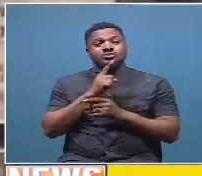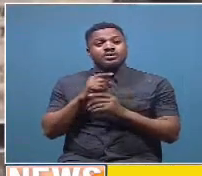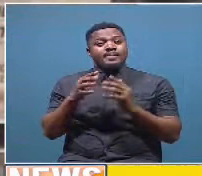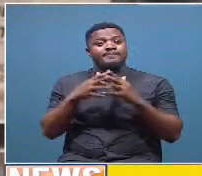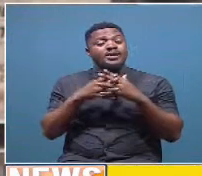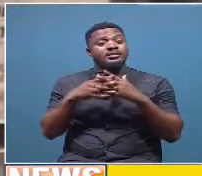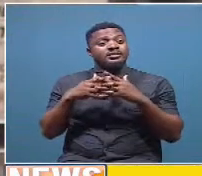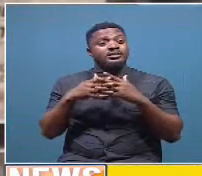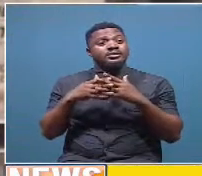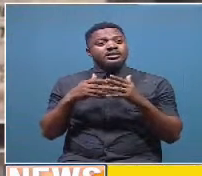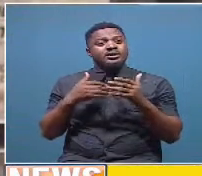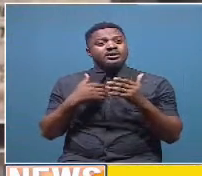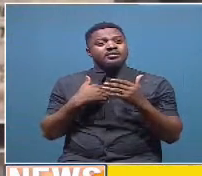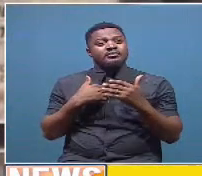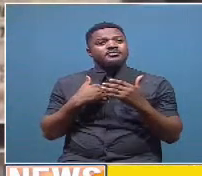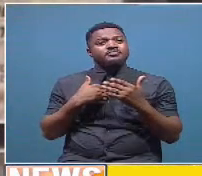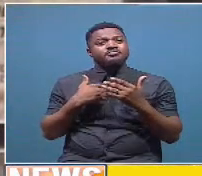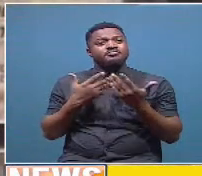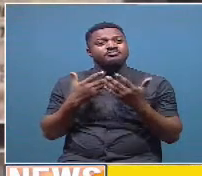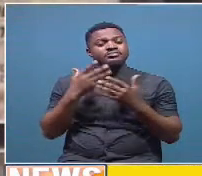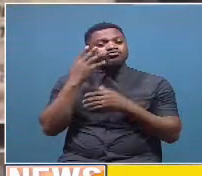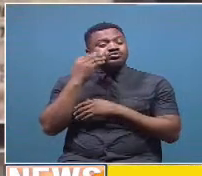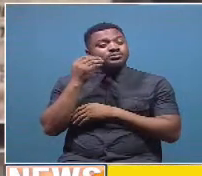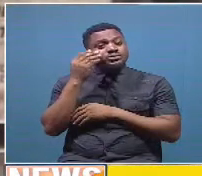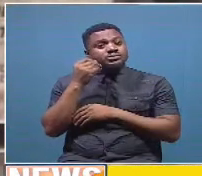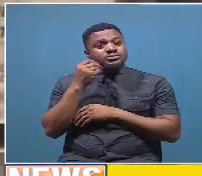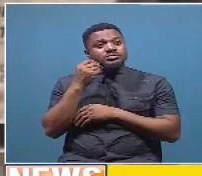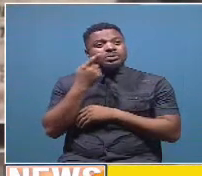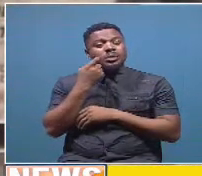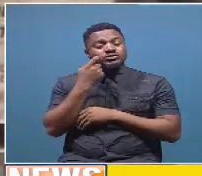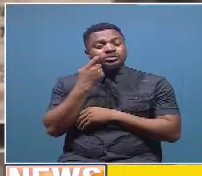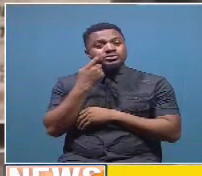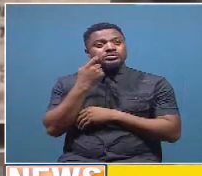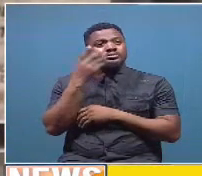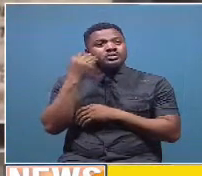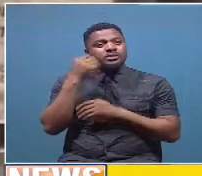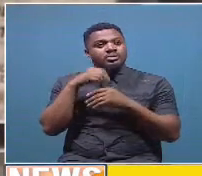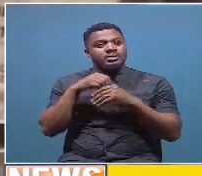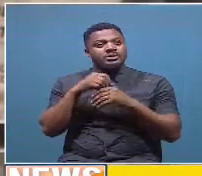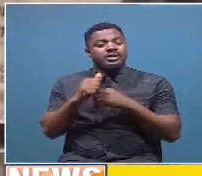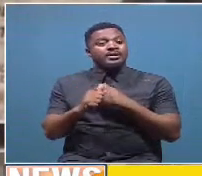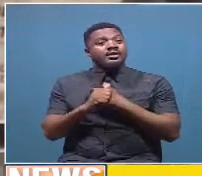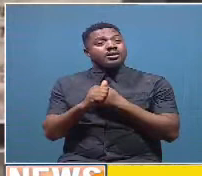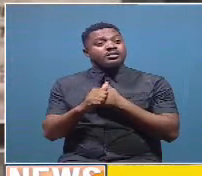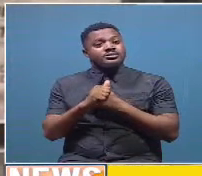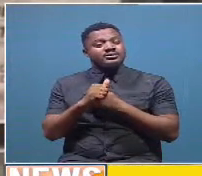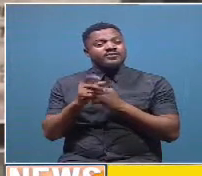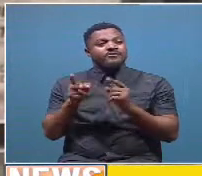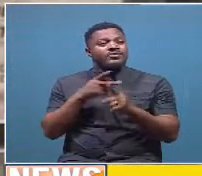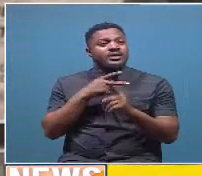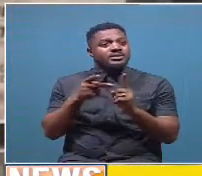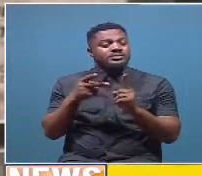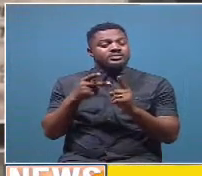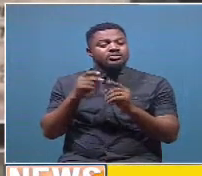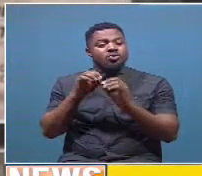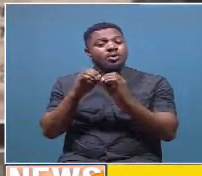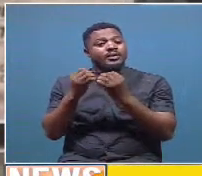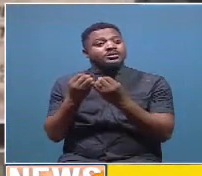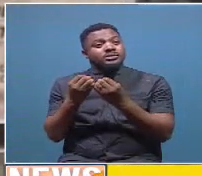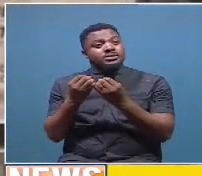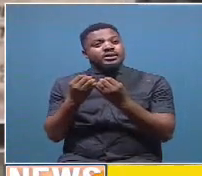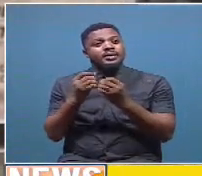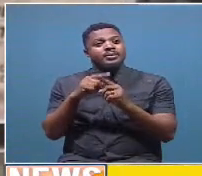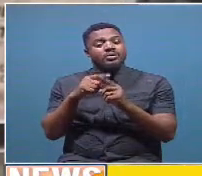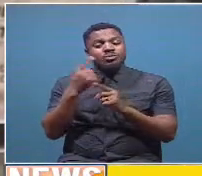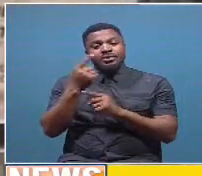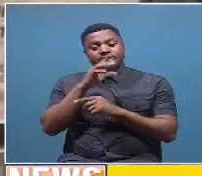United States of America has had, experience and even recent experience in dealing with terrorism and violent extremist organizations, not